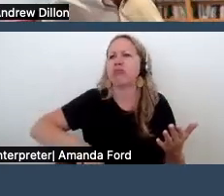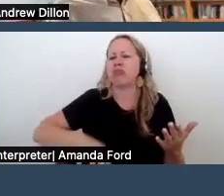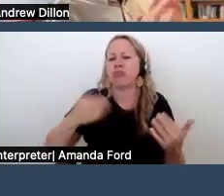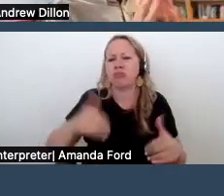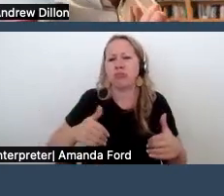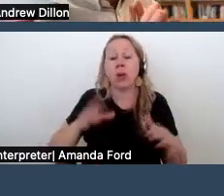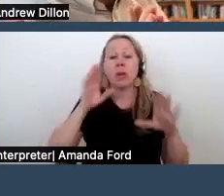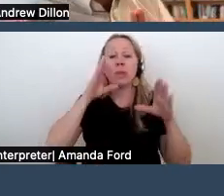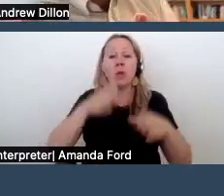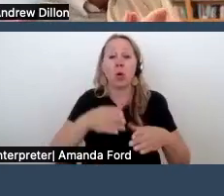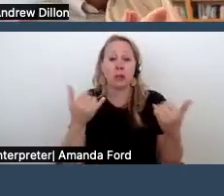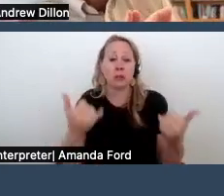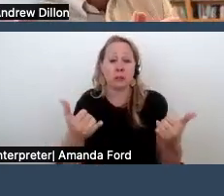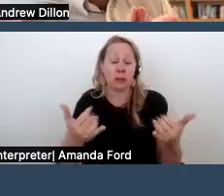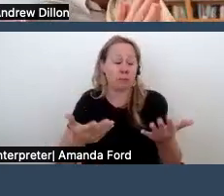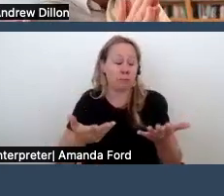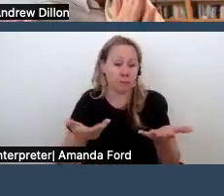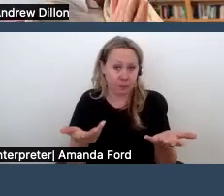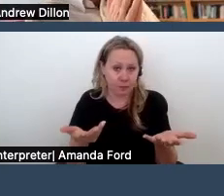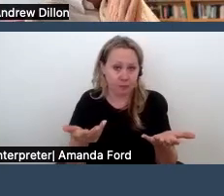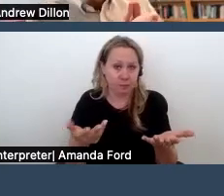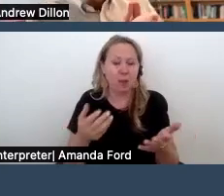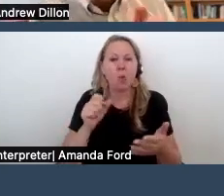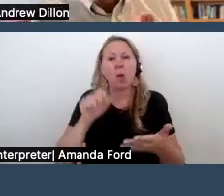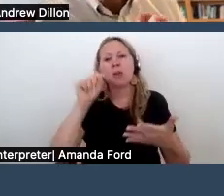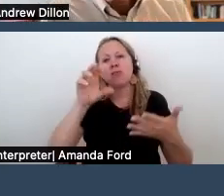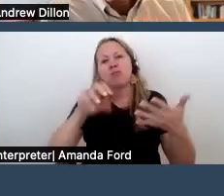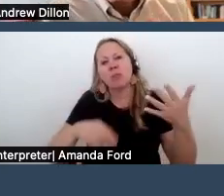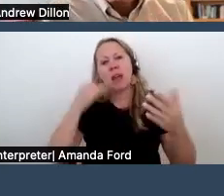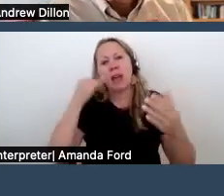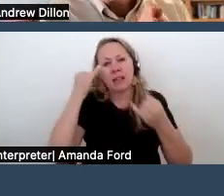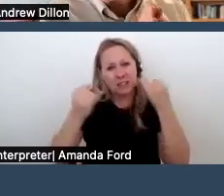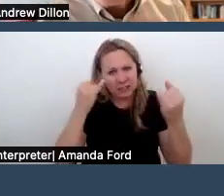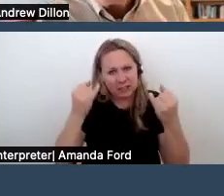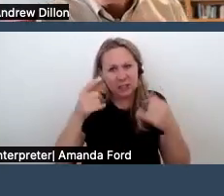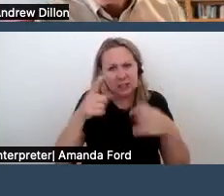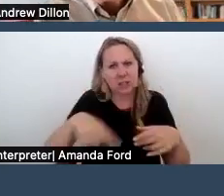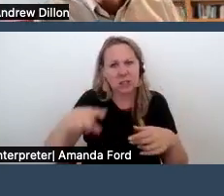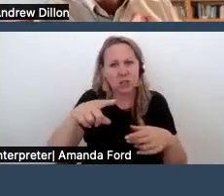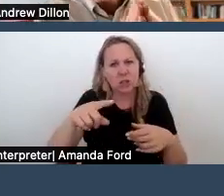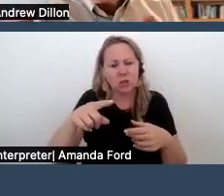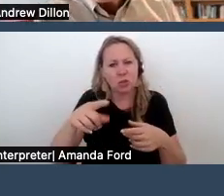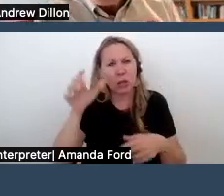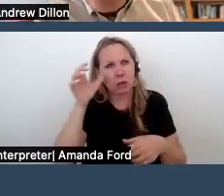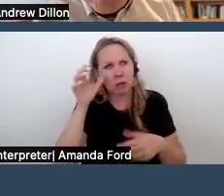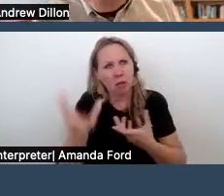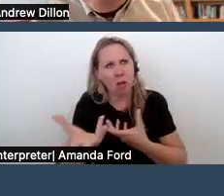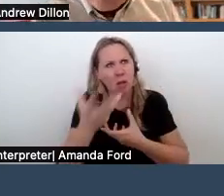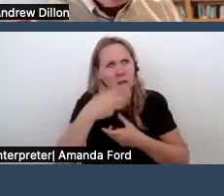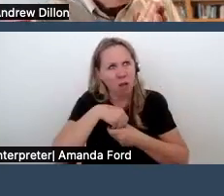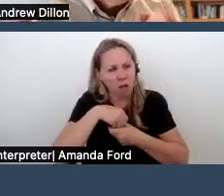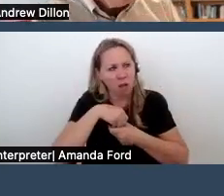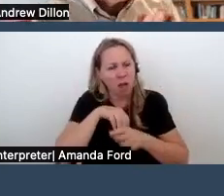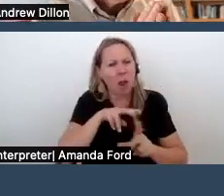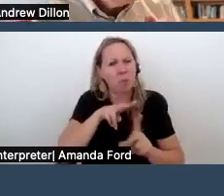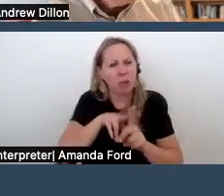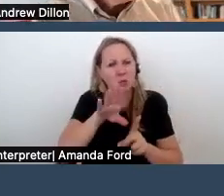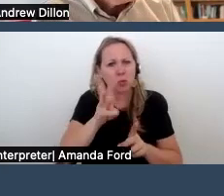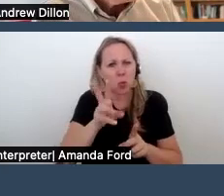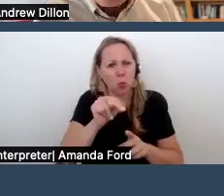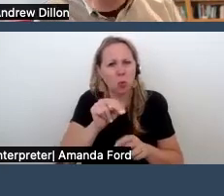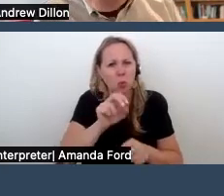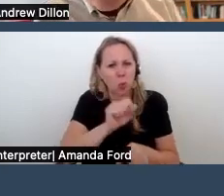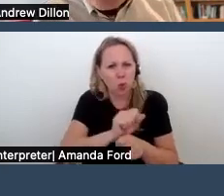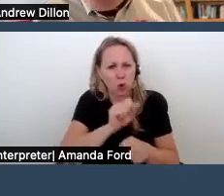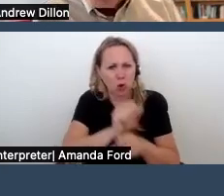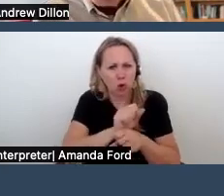is really to give you ideas that you can take and enact yourself in your own work practices. I think many of us feel